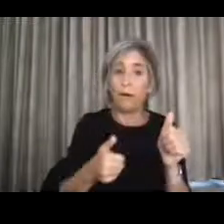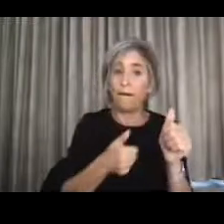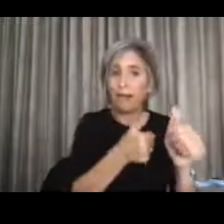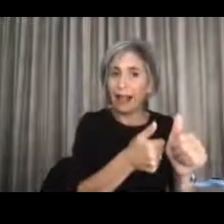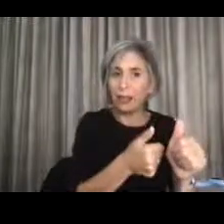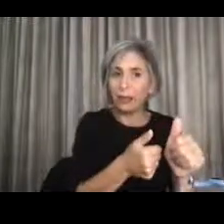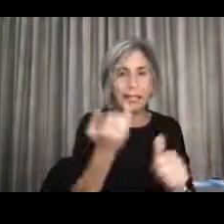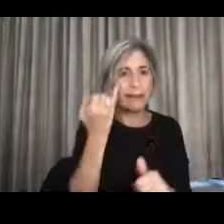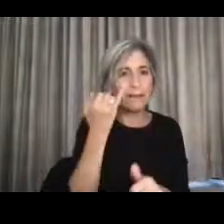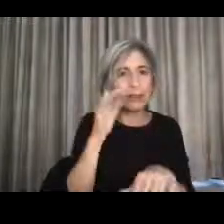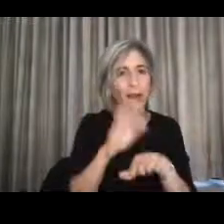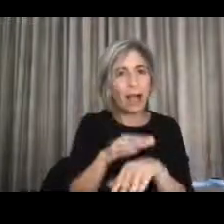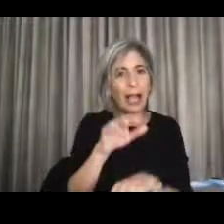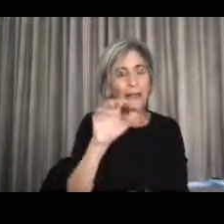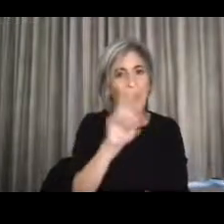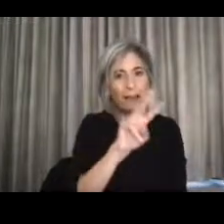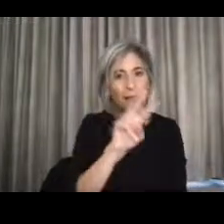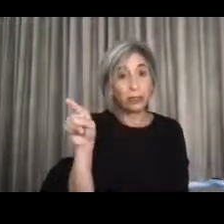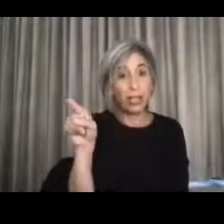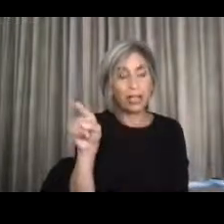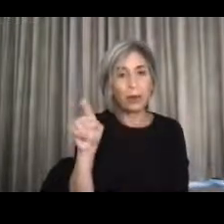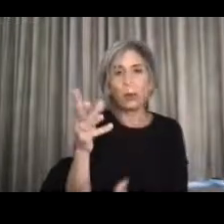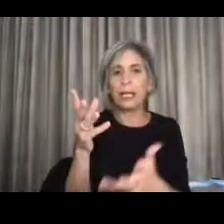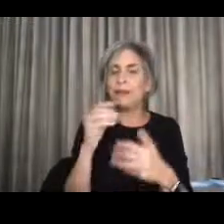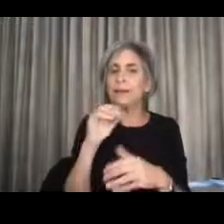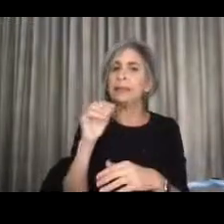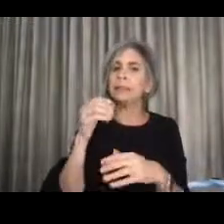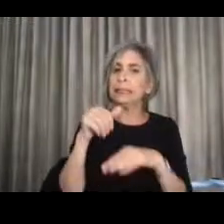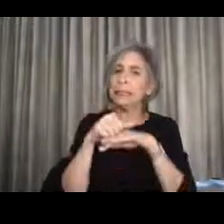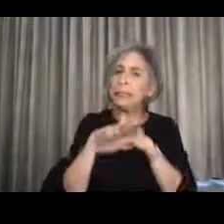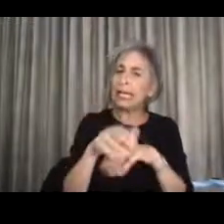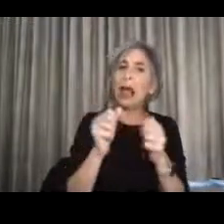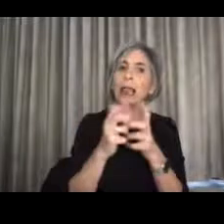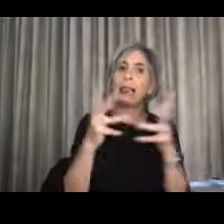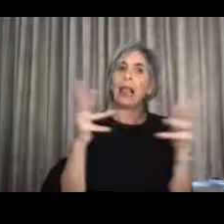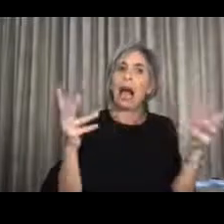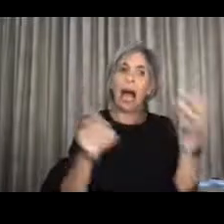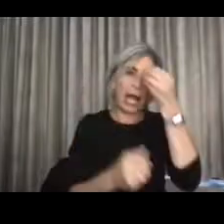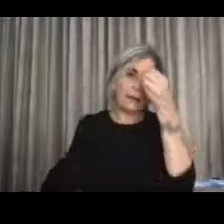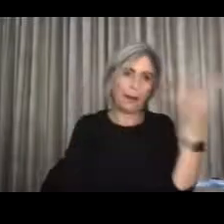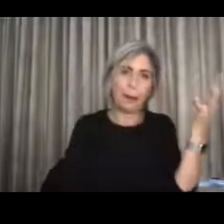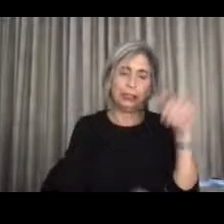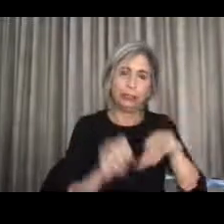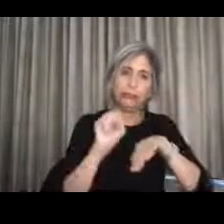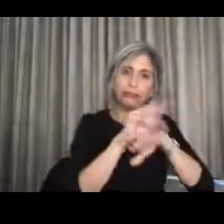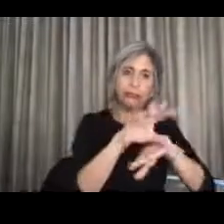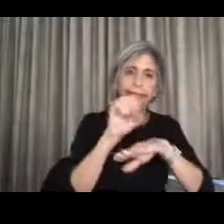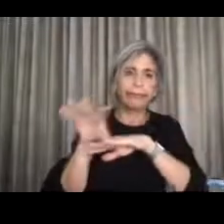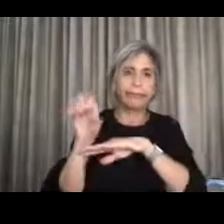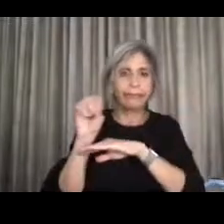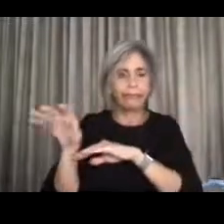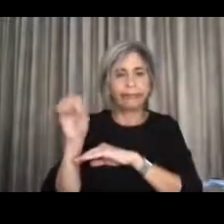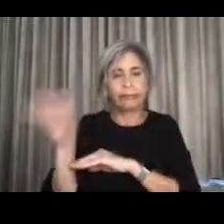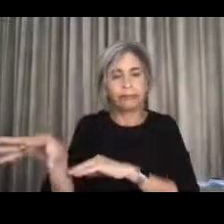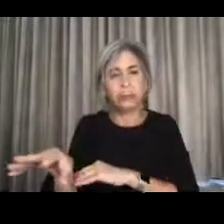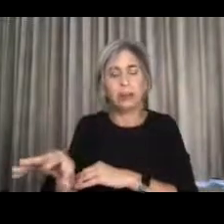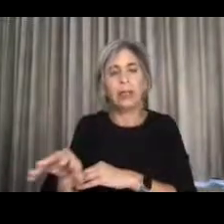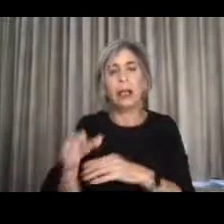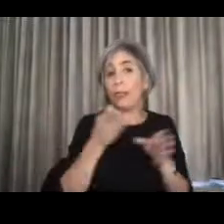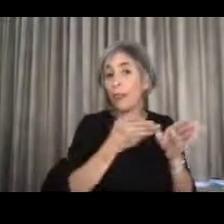are on those sites, because we definitely send out a lot of information. The city's main account that we utilize